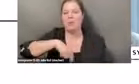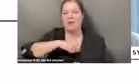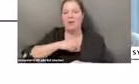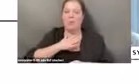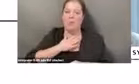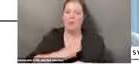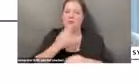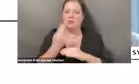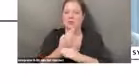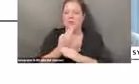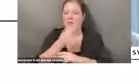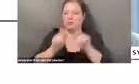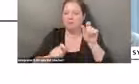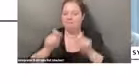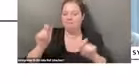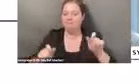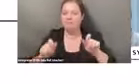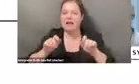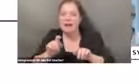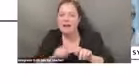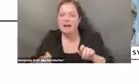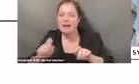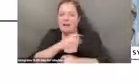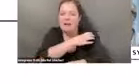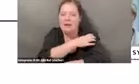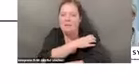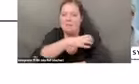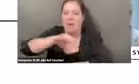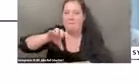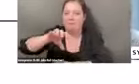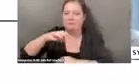web accessibility. Susanne, please.